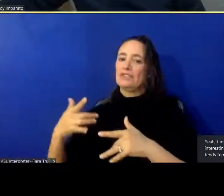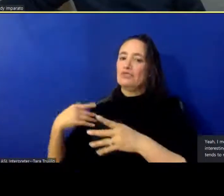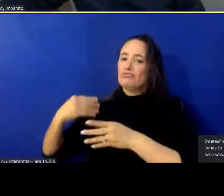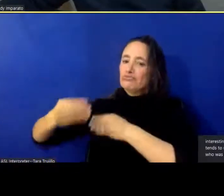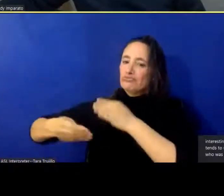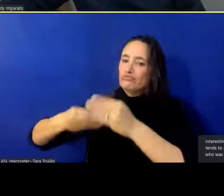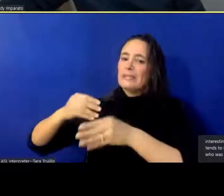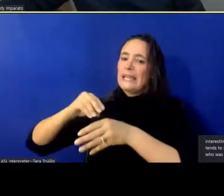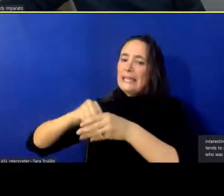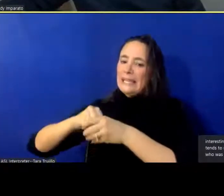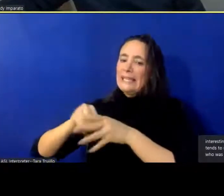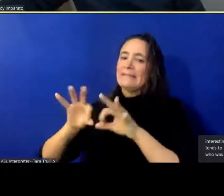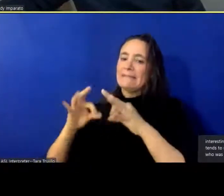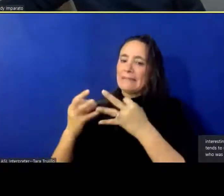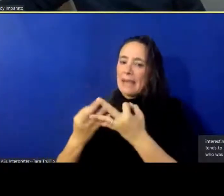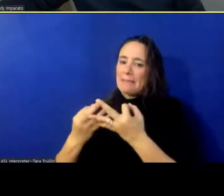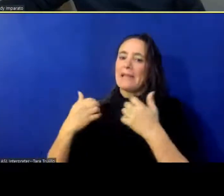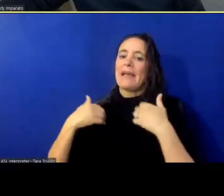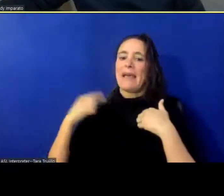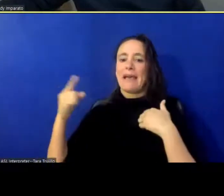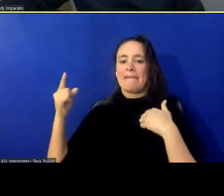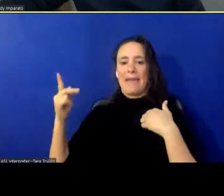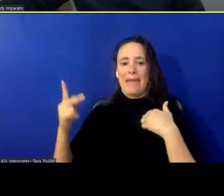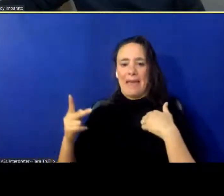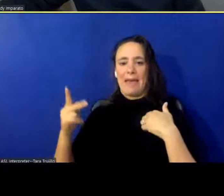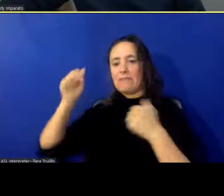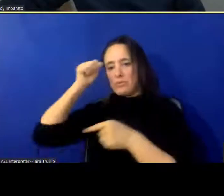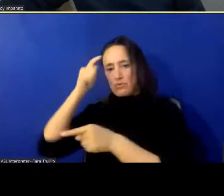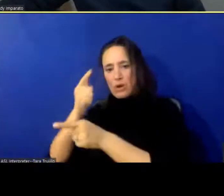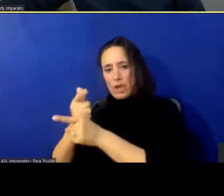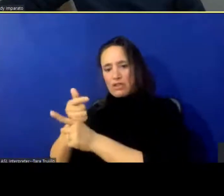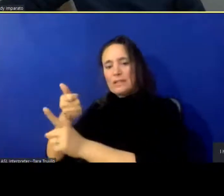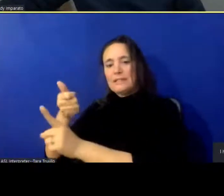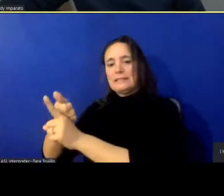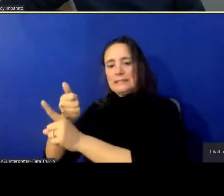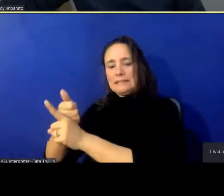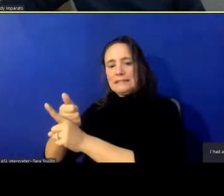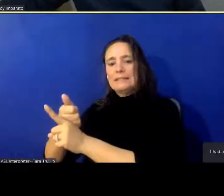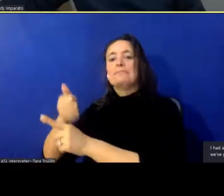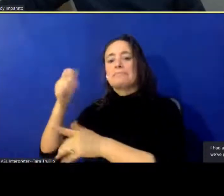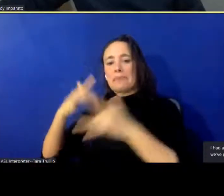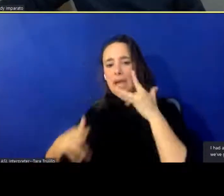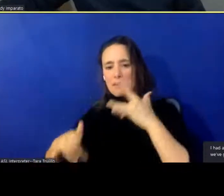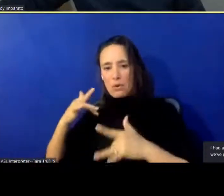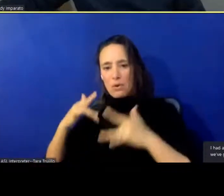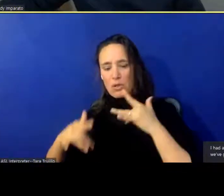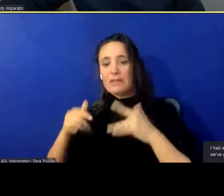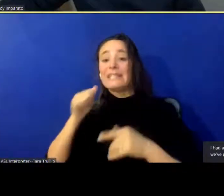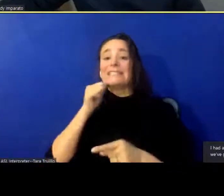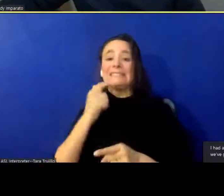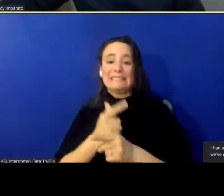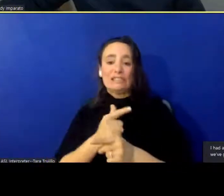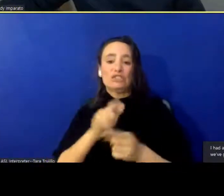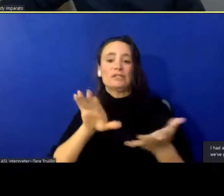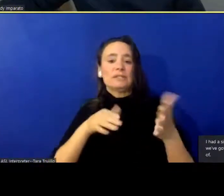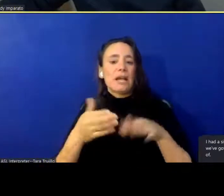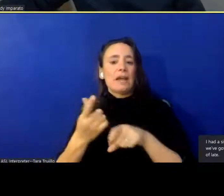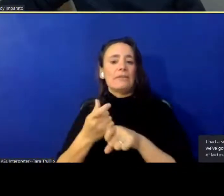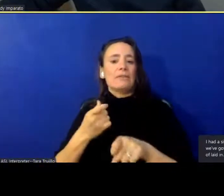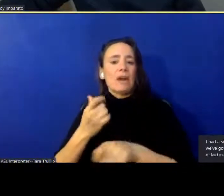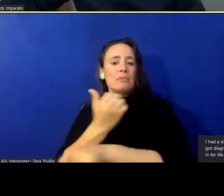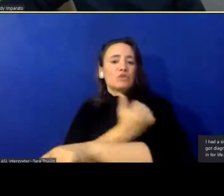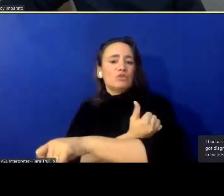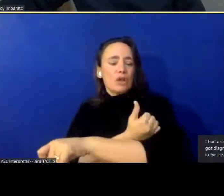who's bipolar. I had a sister who died of a drug overdose who got diagnosed with bipolar disorder kind of late in her